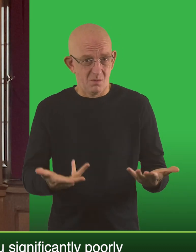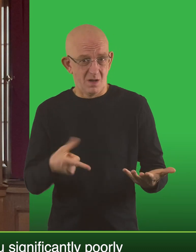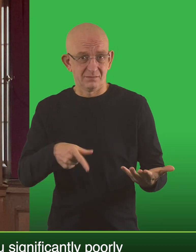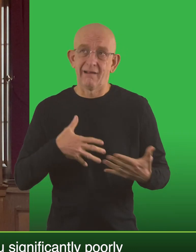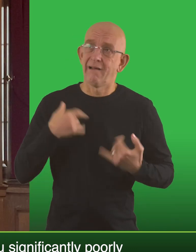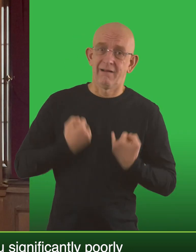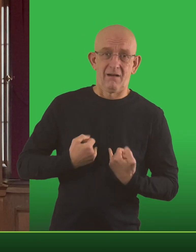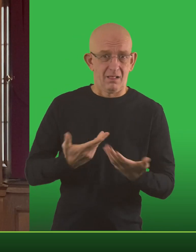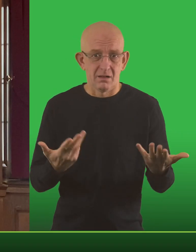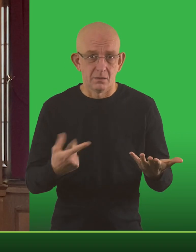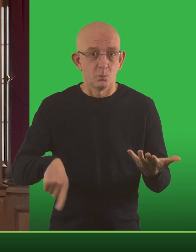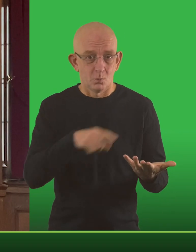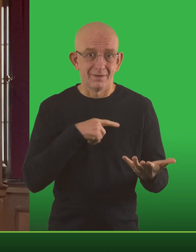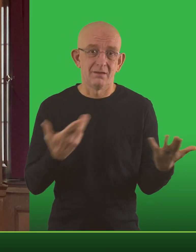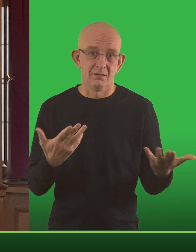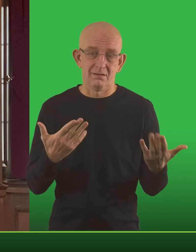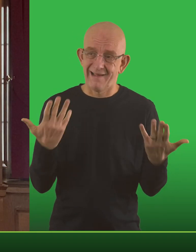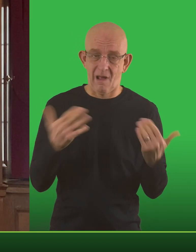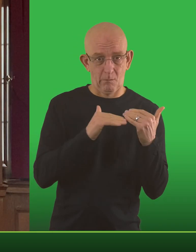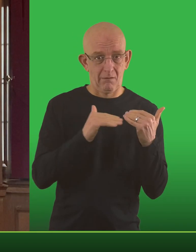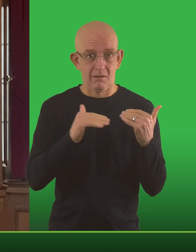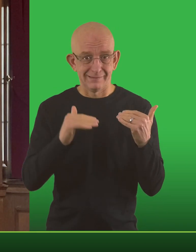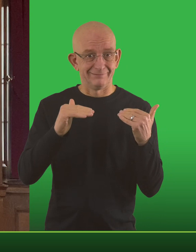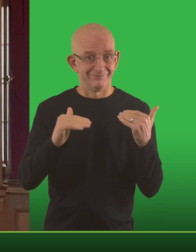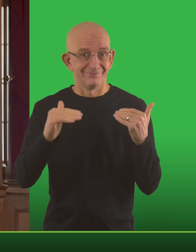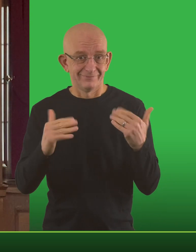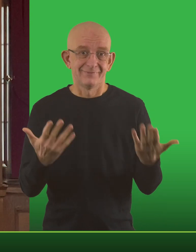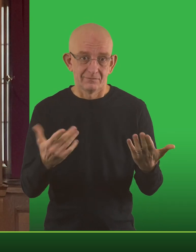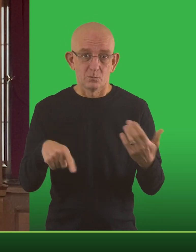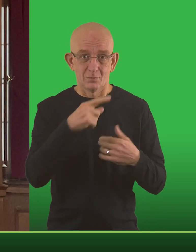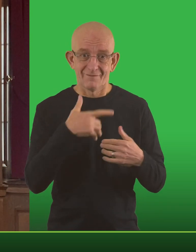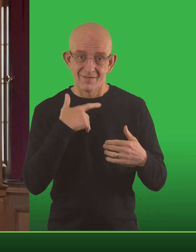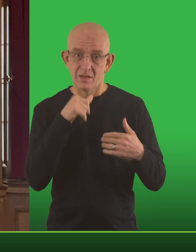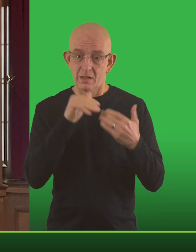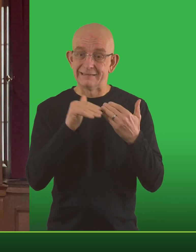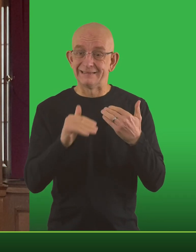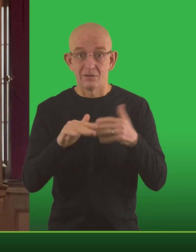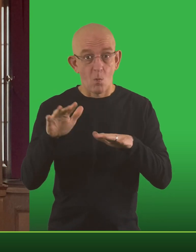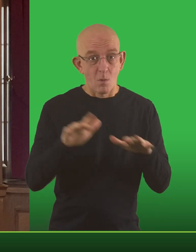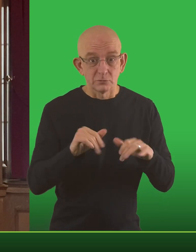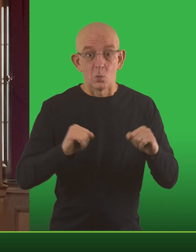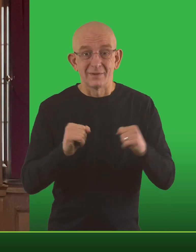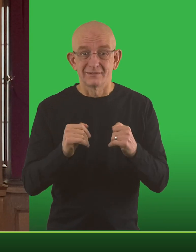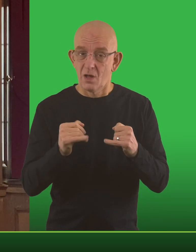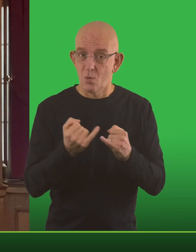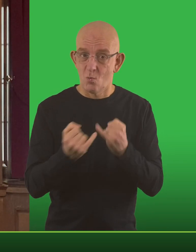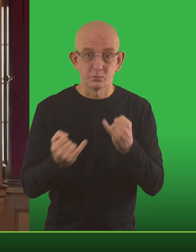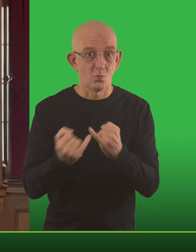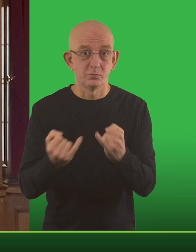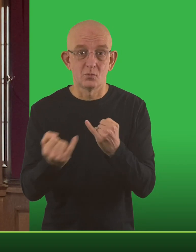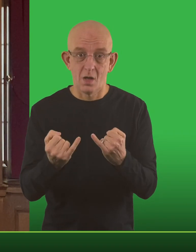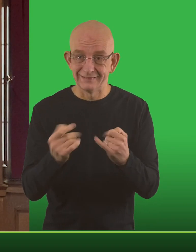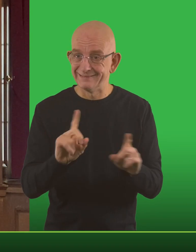wants that. As I say, we're flat, holding. We think that we'll be in for a difficult autumn and winter.